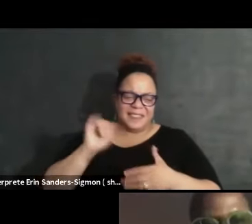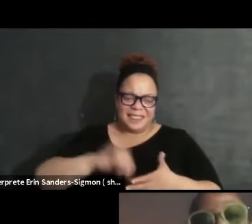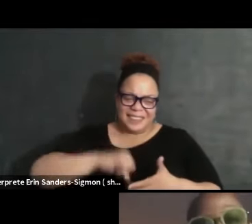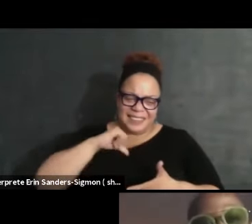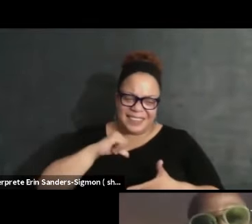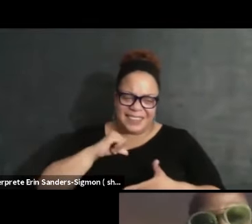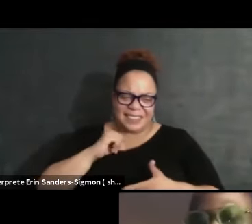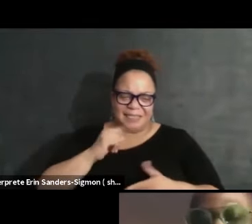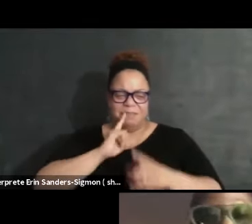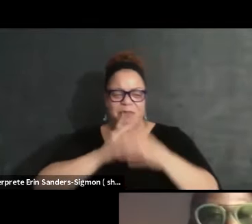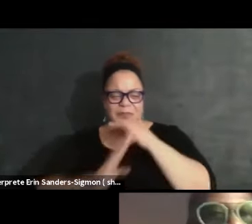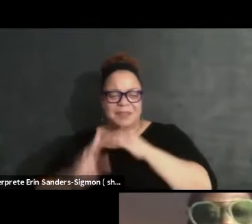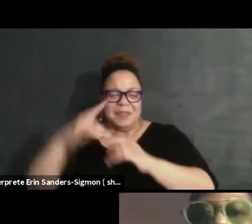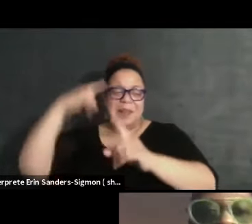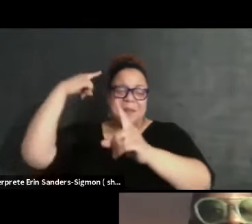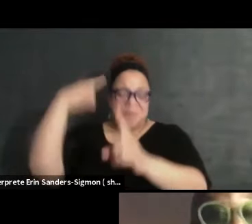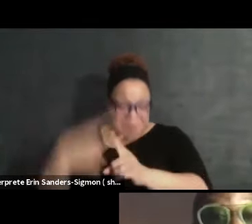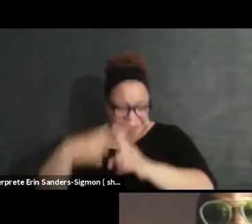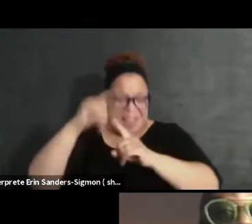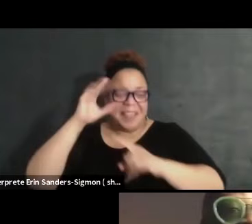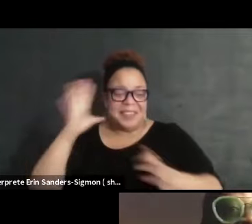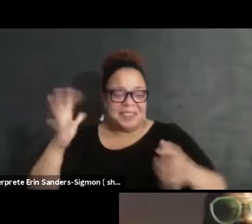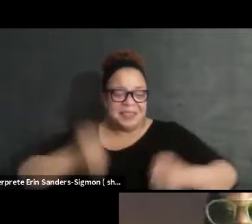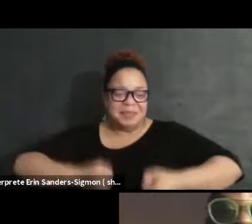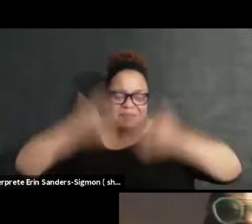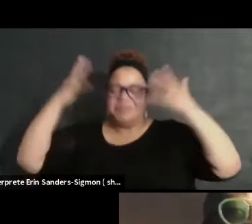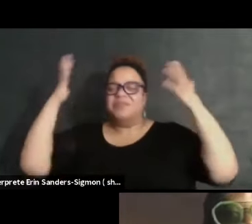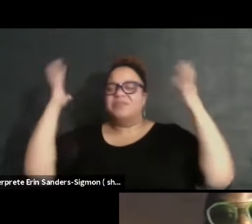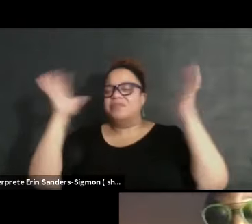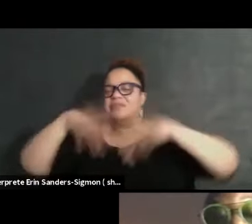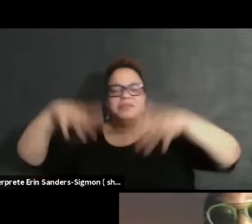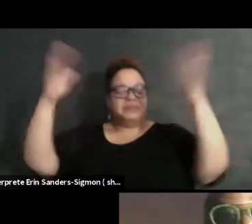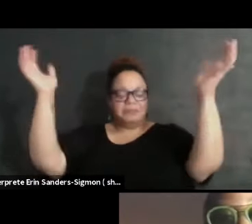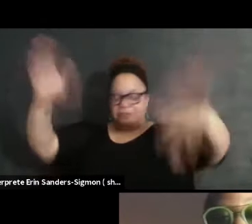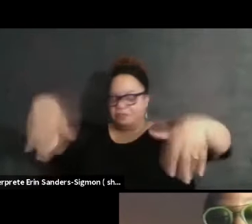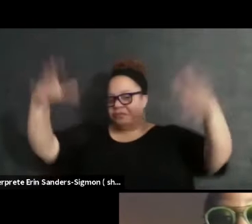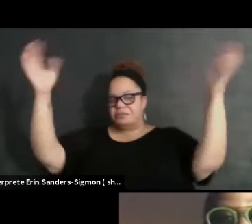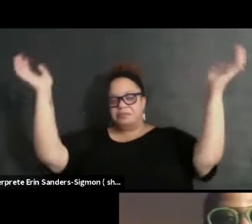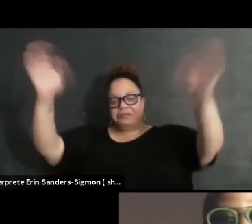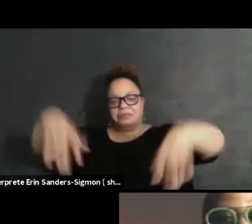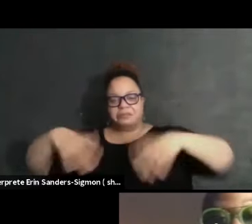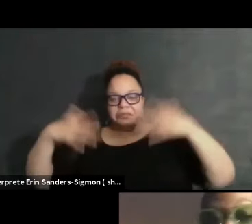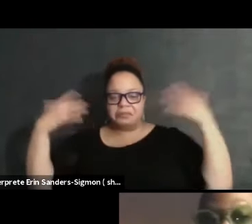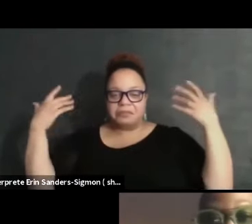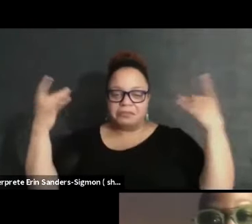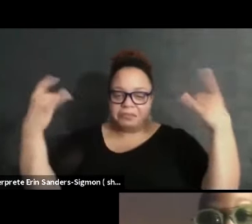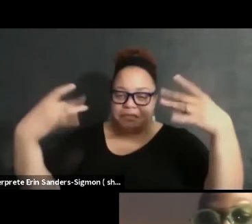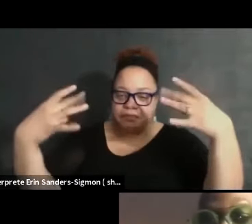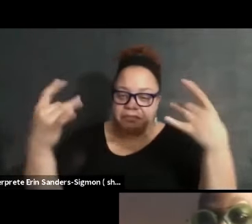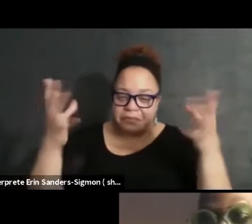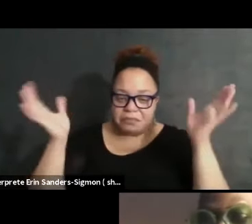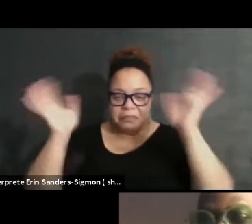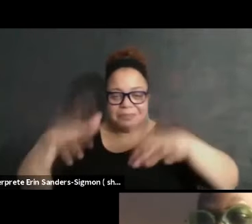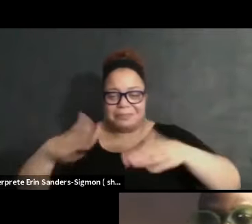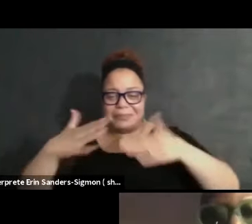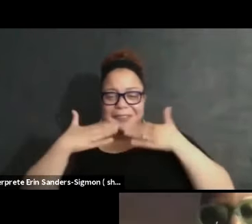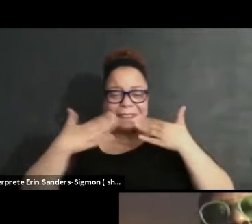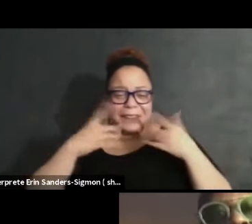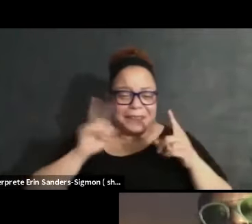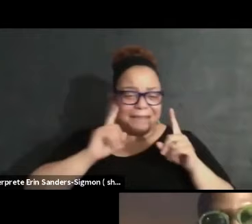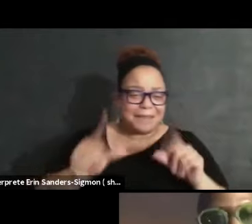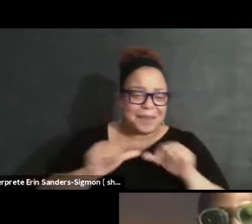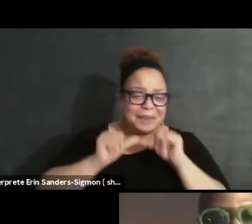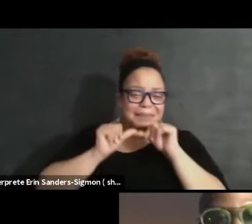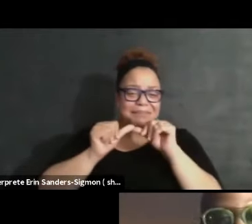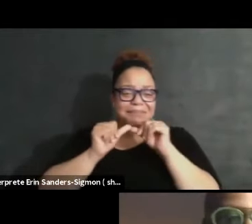was crazy. So thank you for continuing to innovate the form. And my Lord, what a